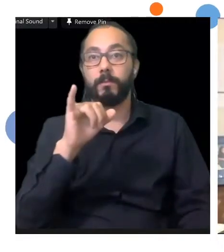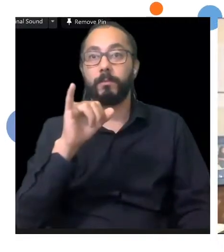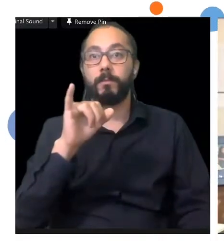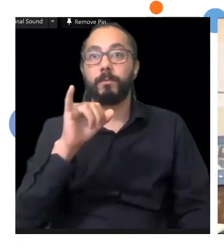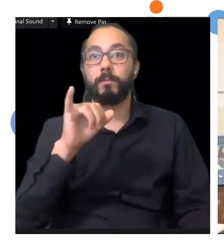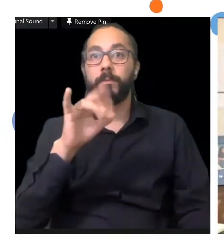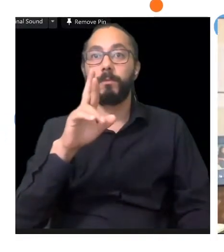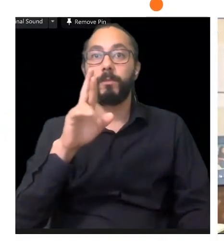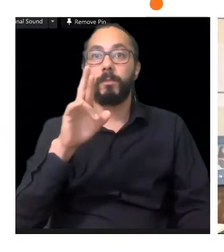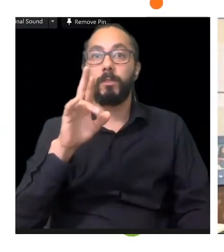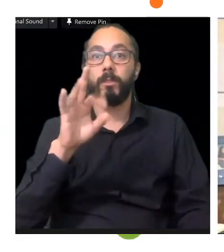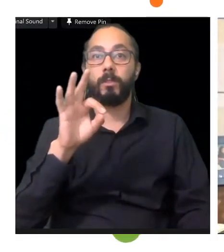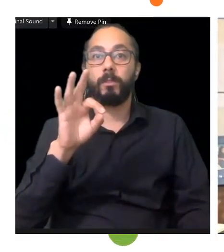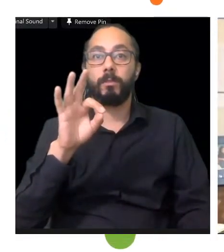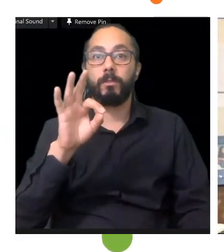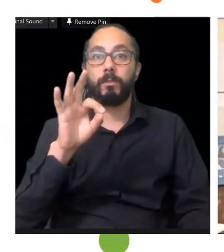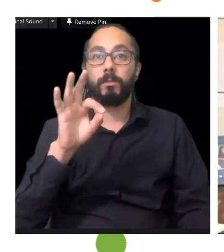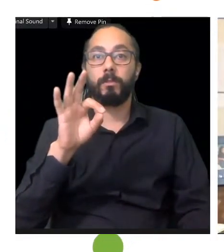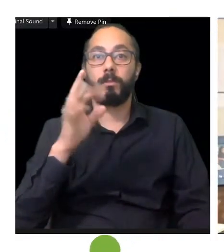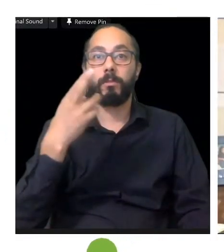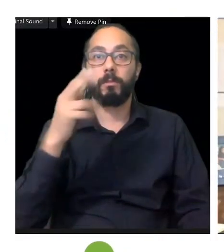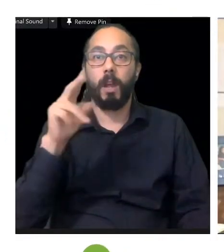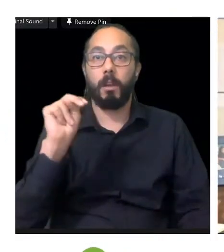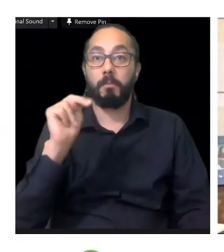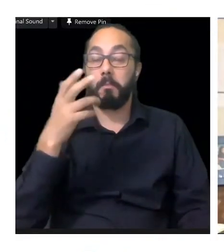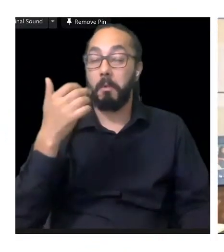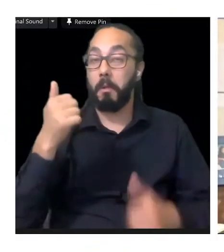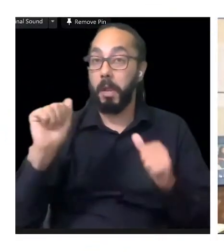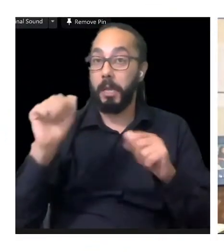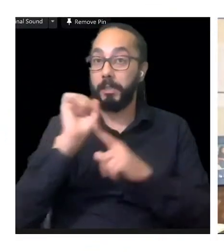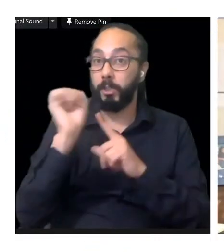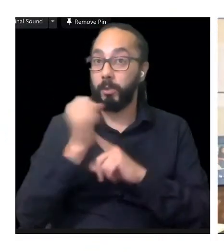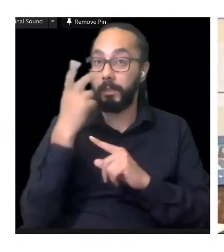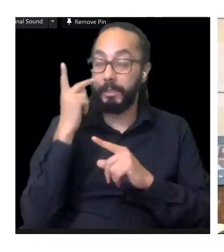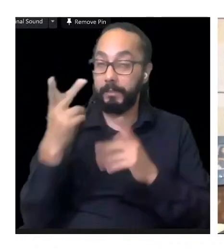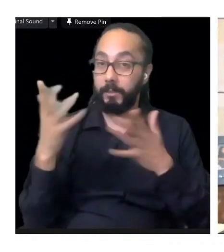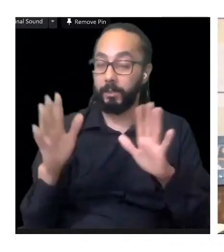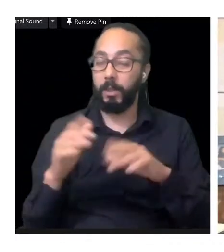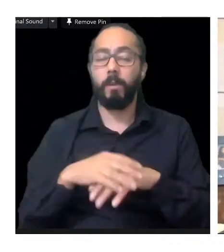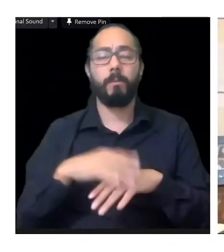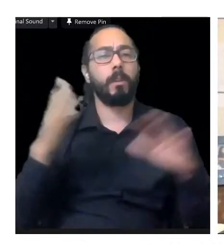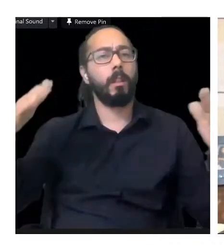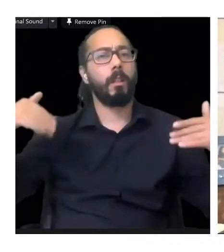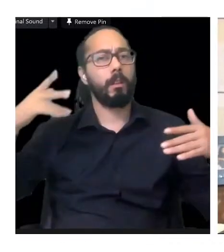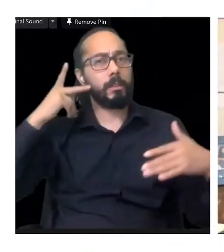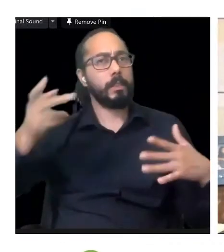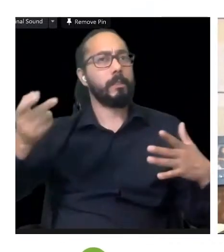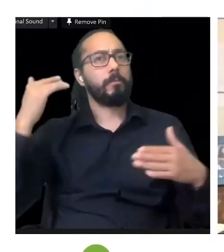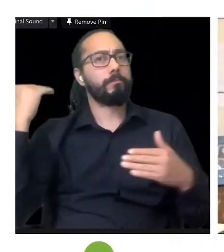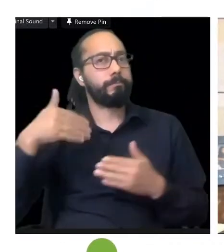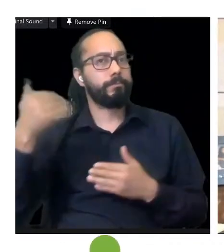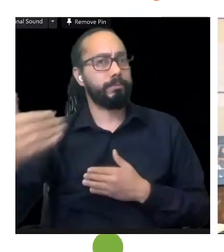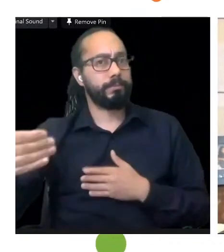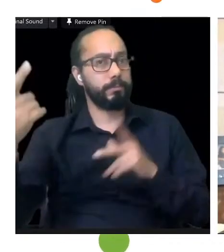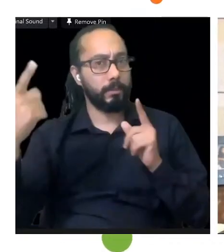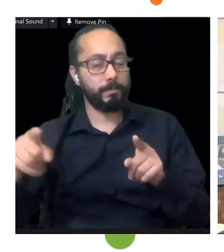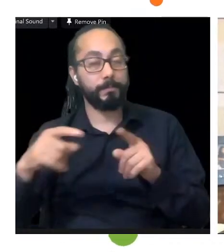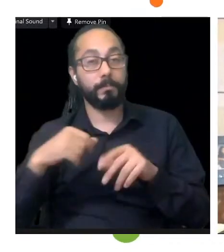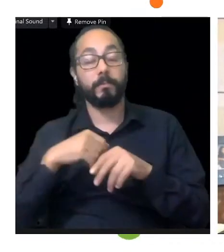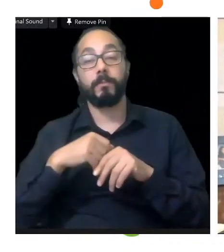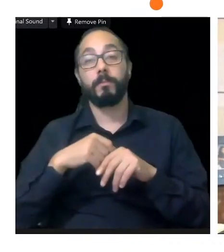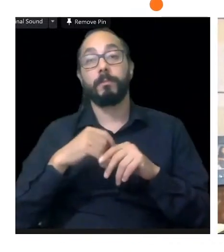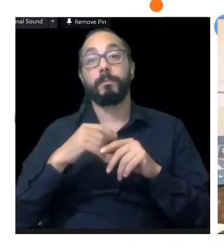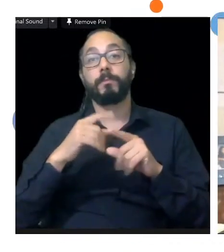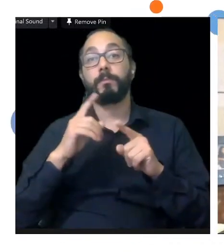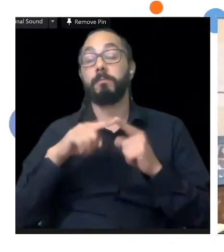around that? I haven't seen a lot on that, but I do think the idea of some kind of either or match